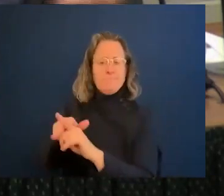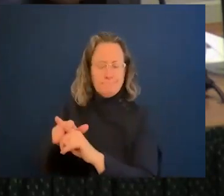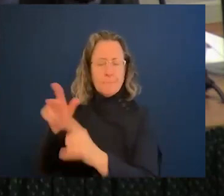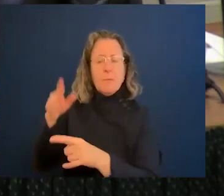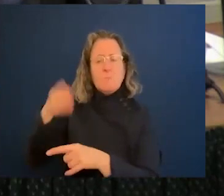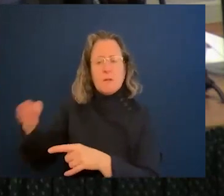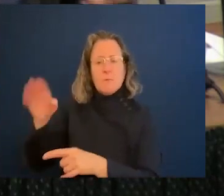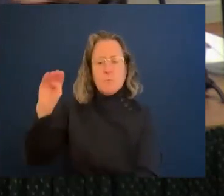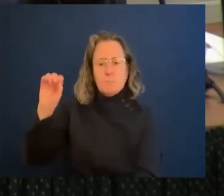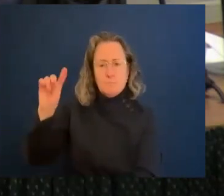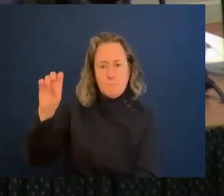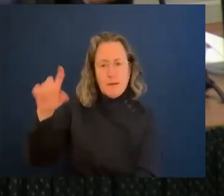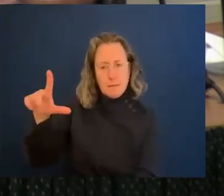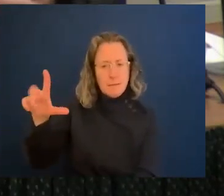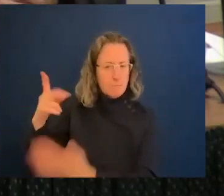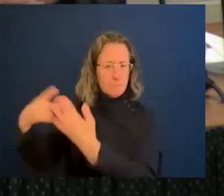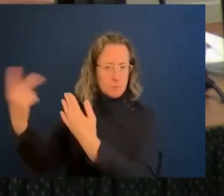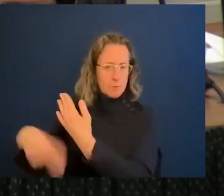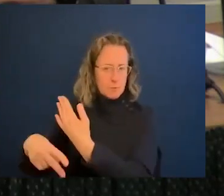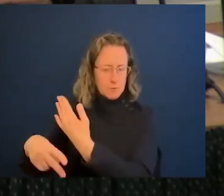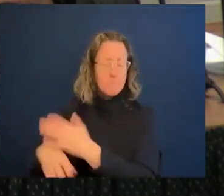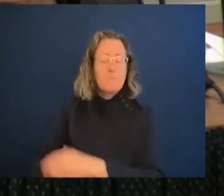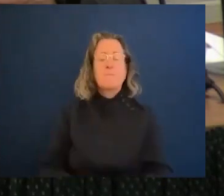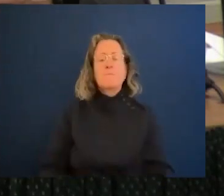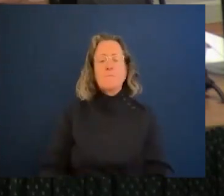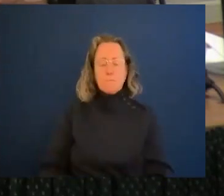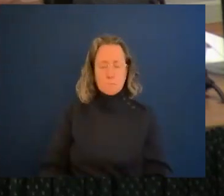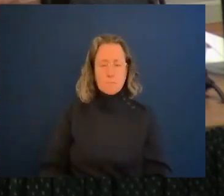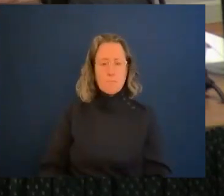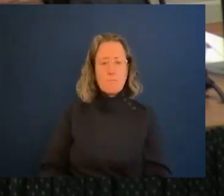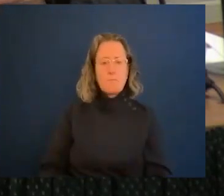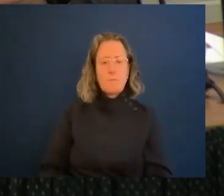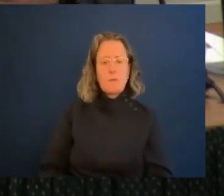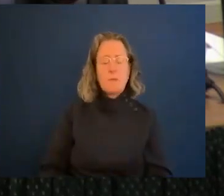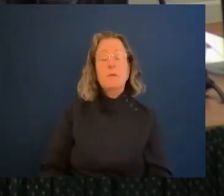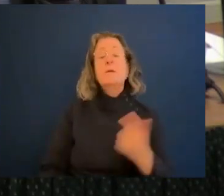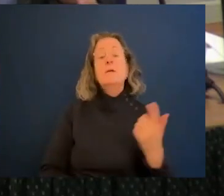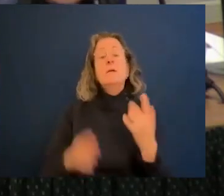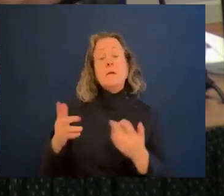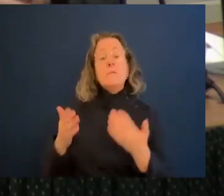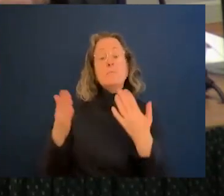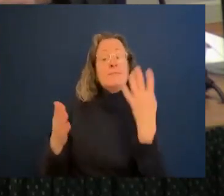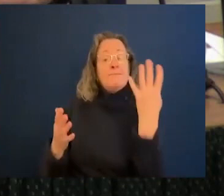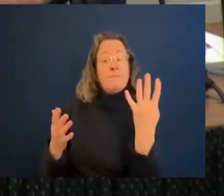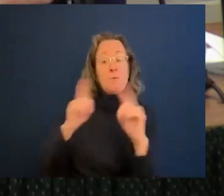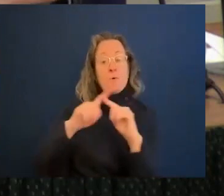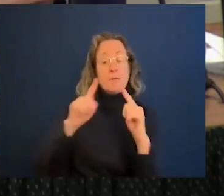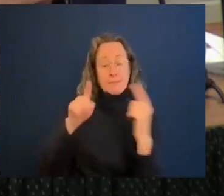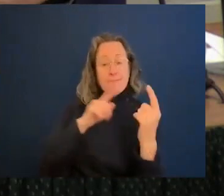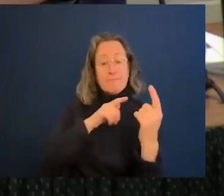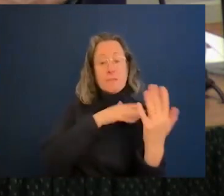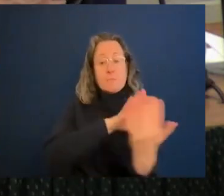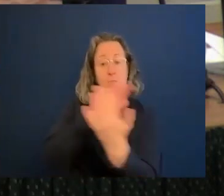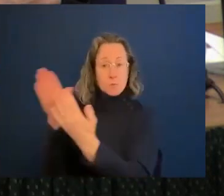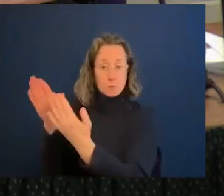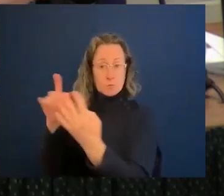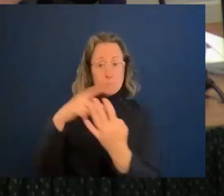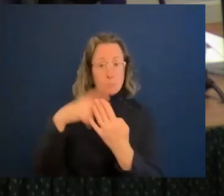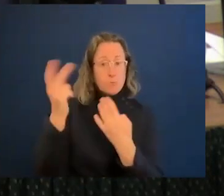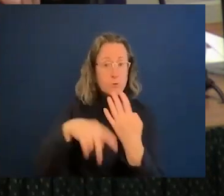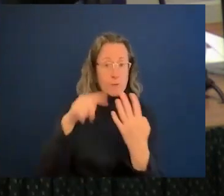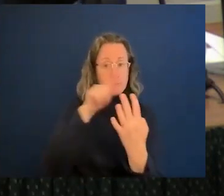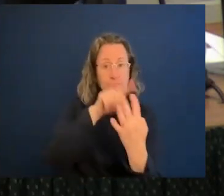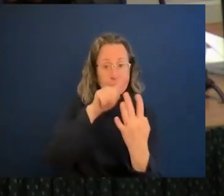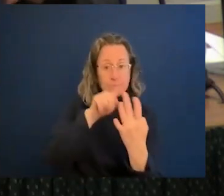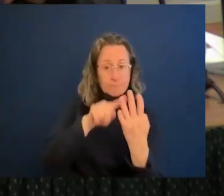the staff have kind of leaned into that and been begun breaking down those approaches we realized that there are